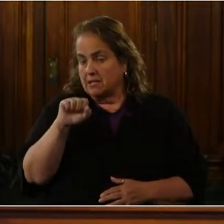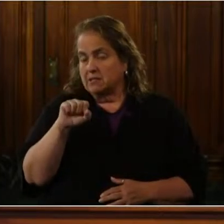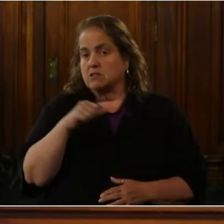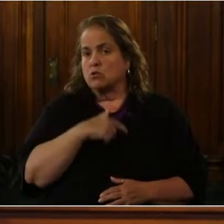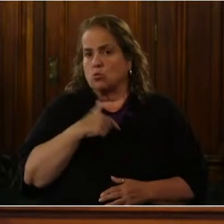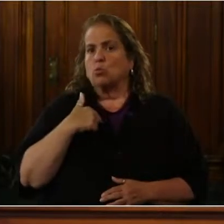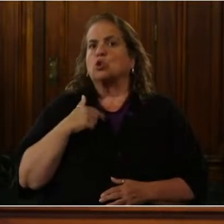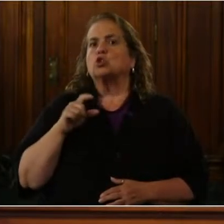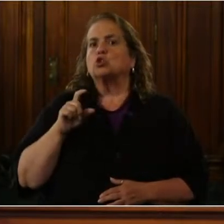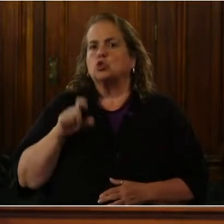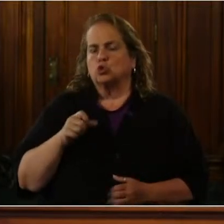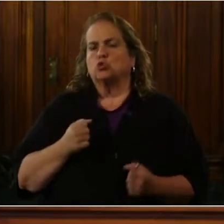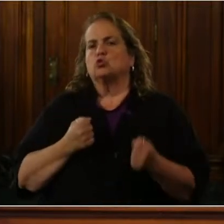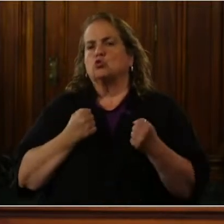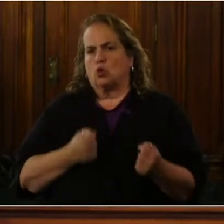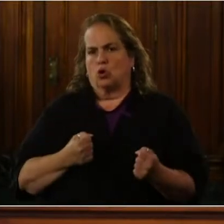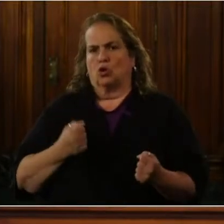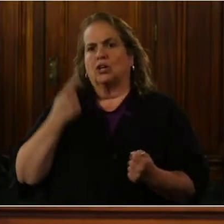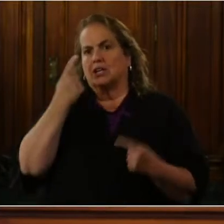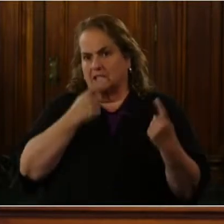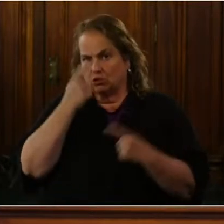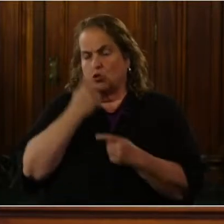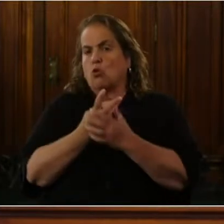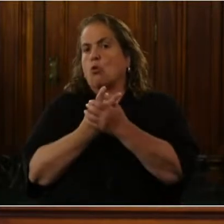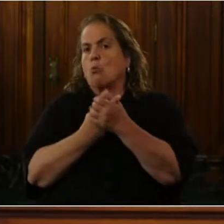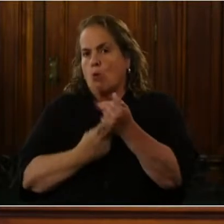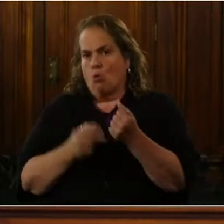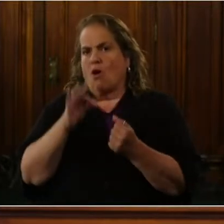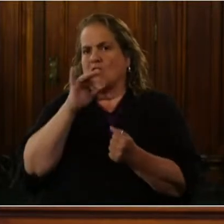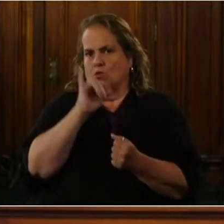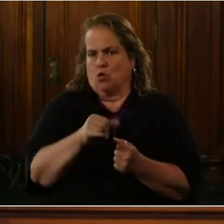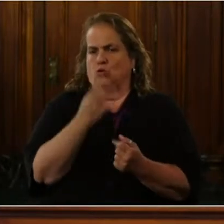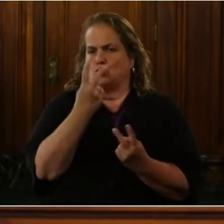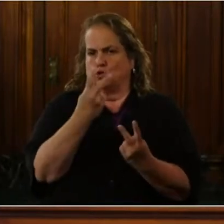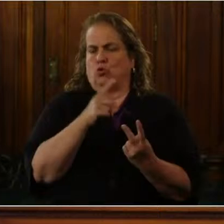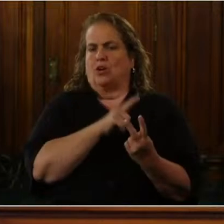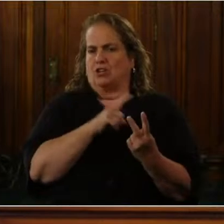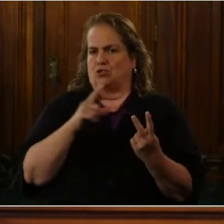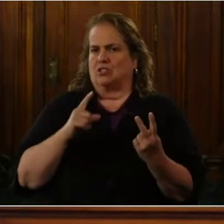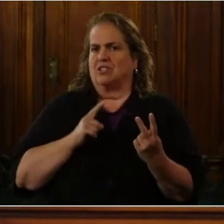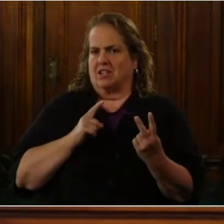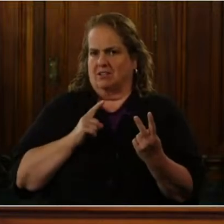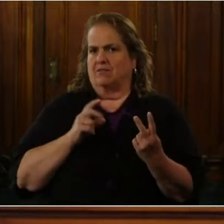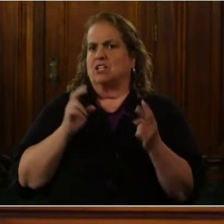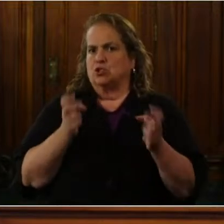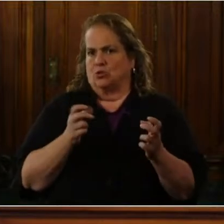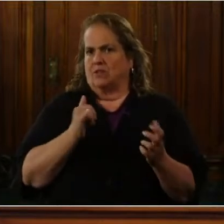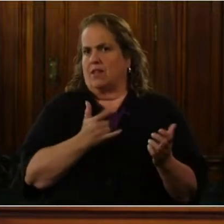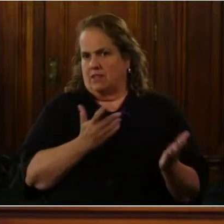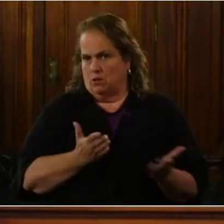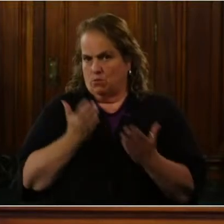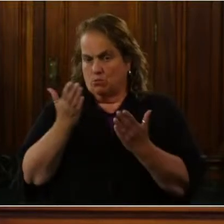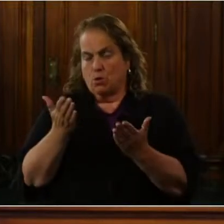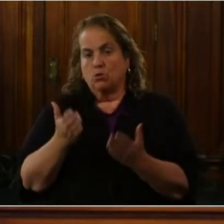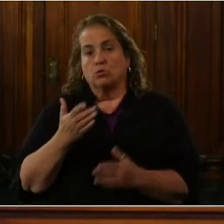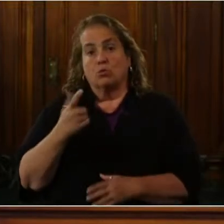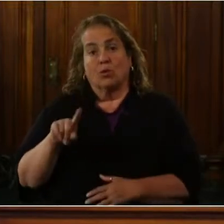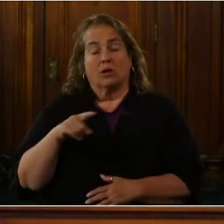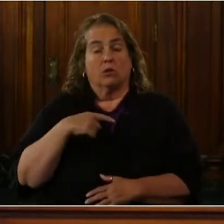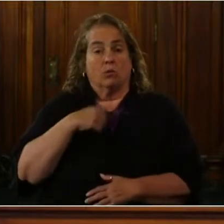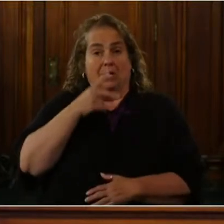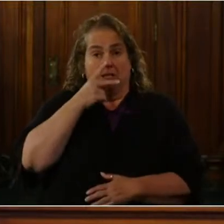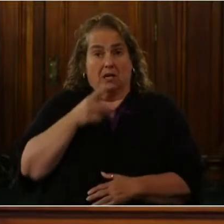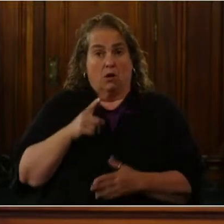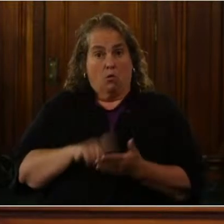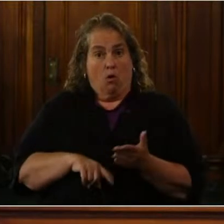we ought to strongly consider both of those pieces of legislation. When we see